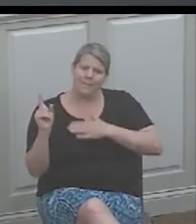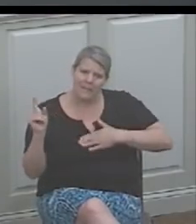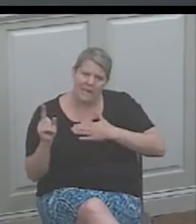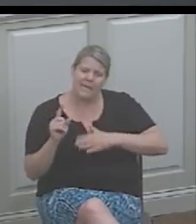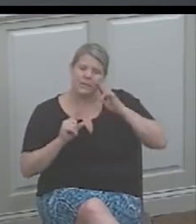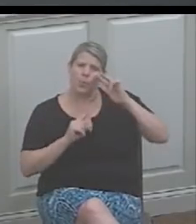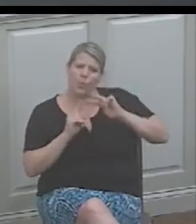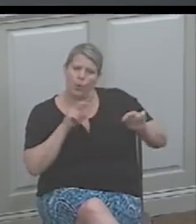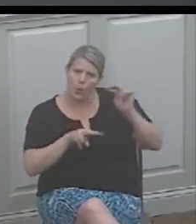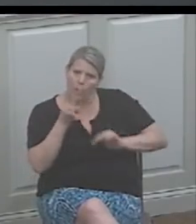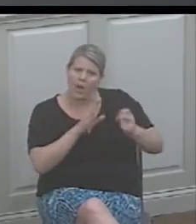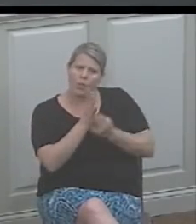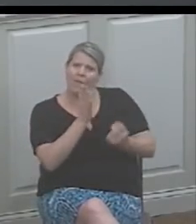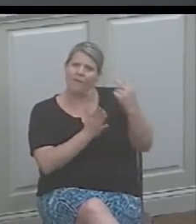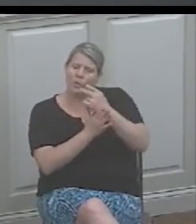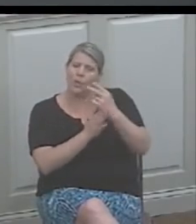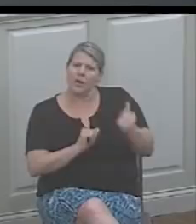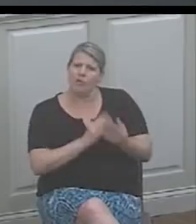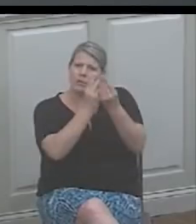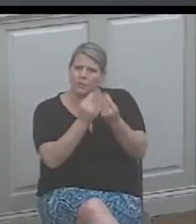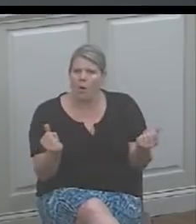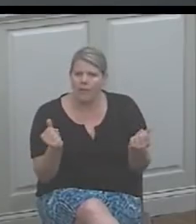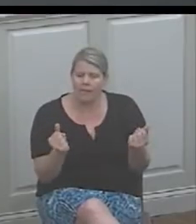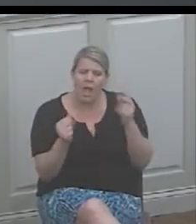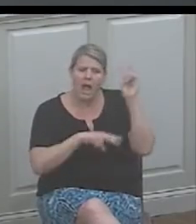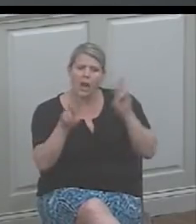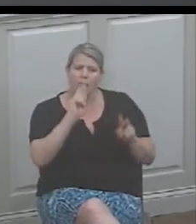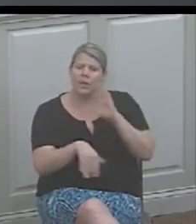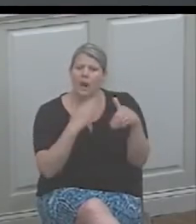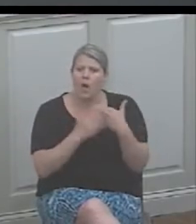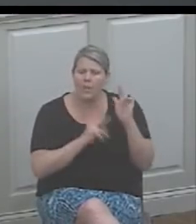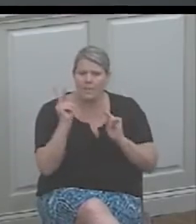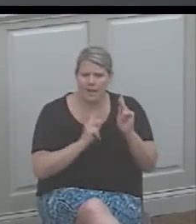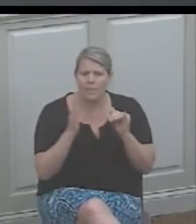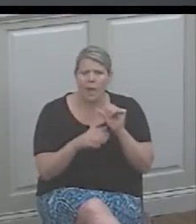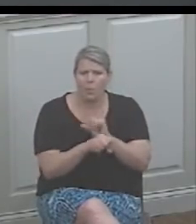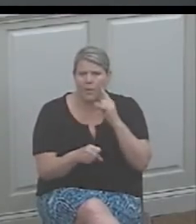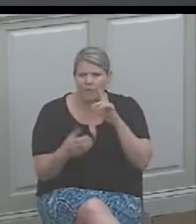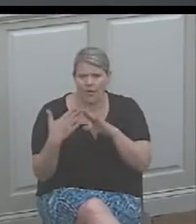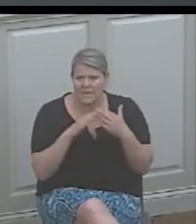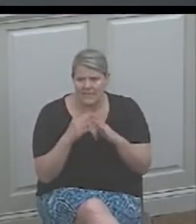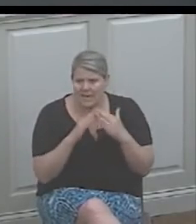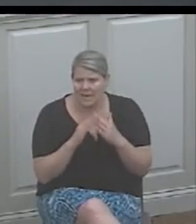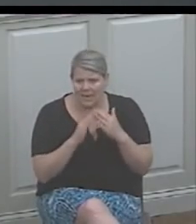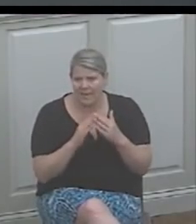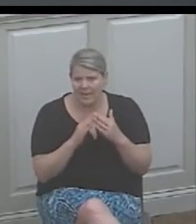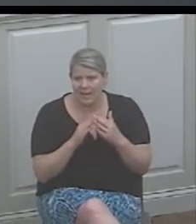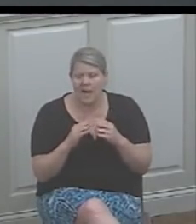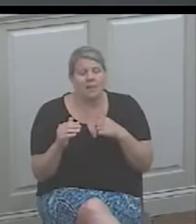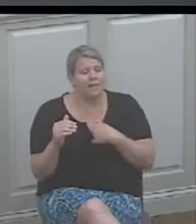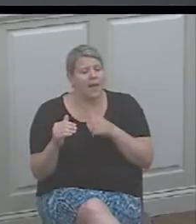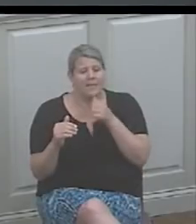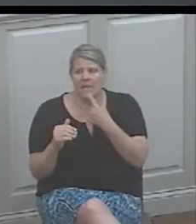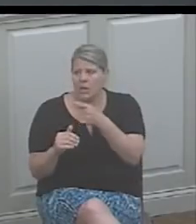addressed, and I think we need to look at all the people in here, all the people that work for the city. I'm not saying that you didn't deserve what you